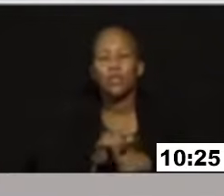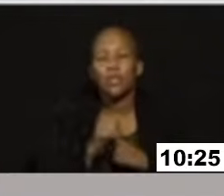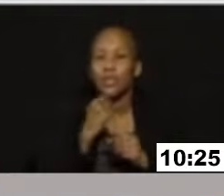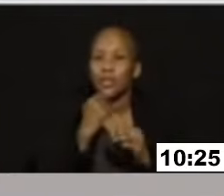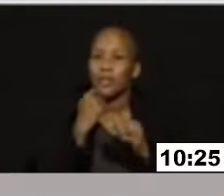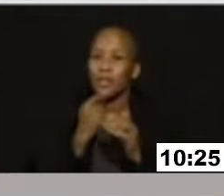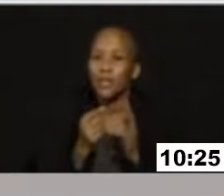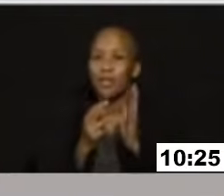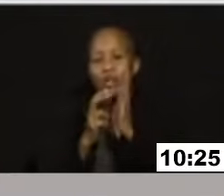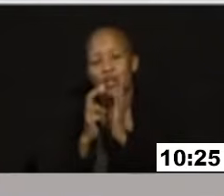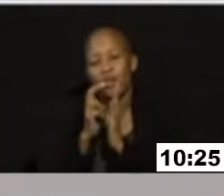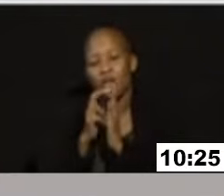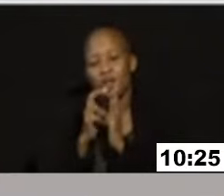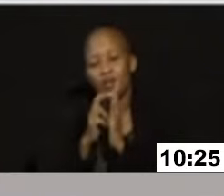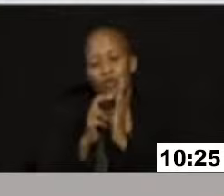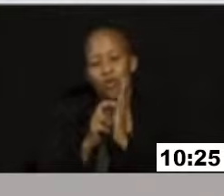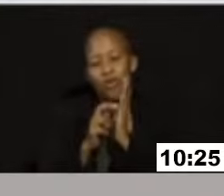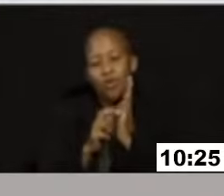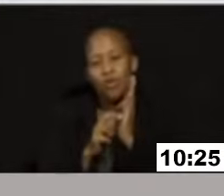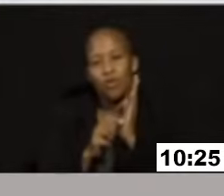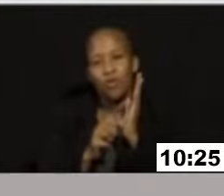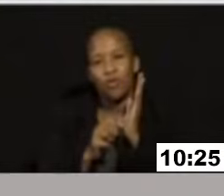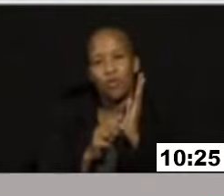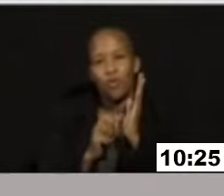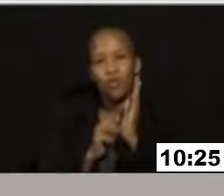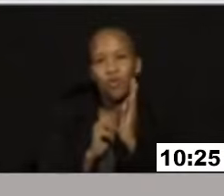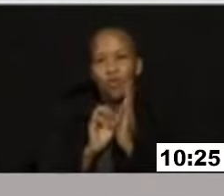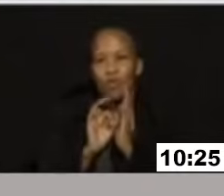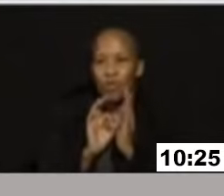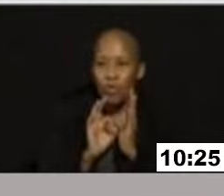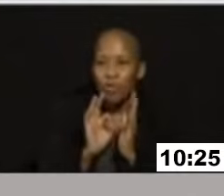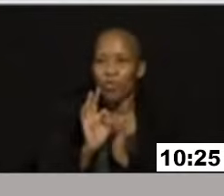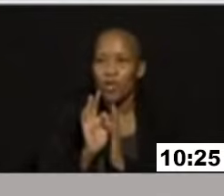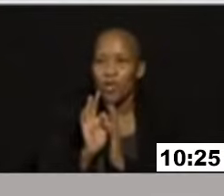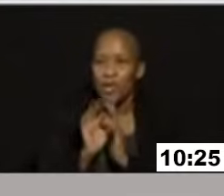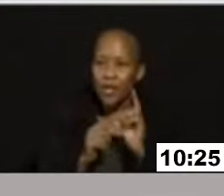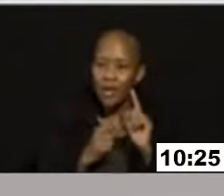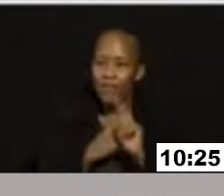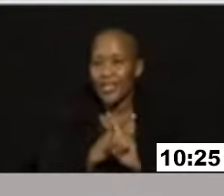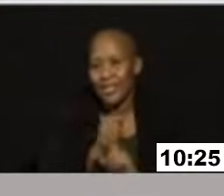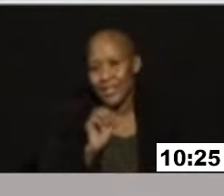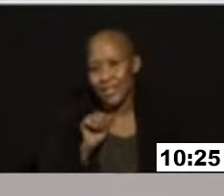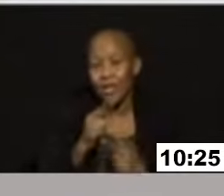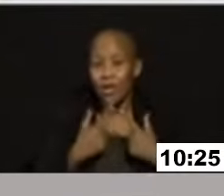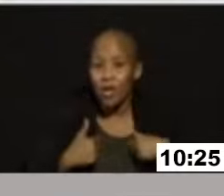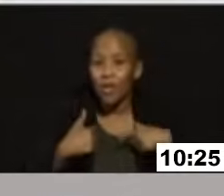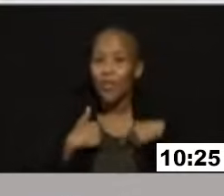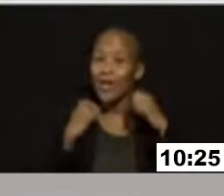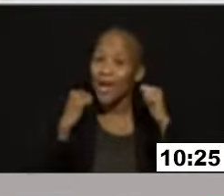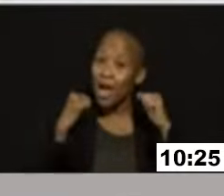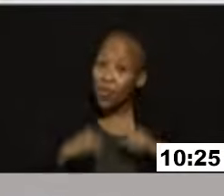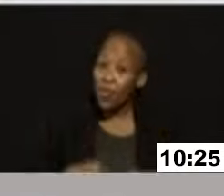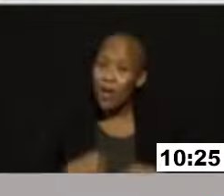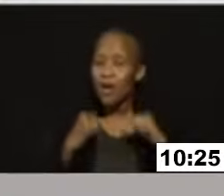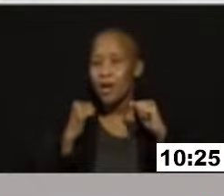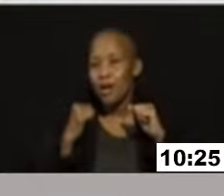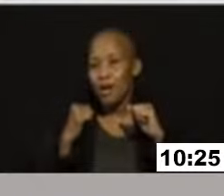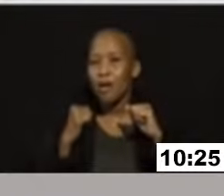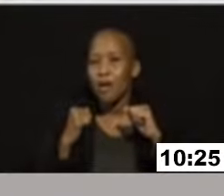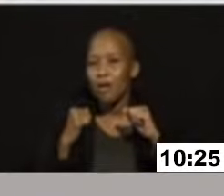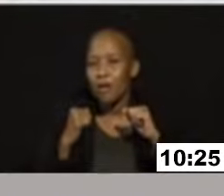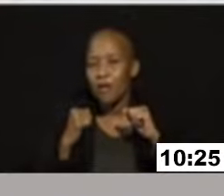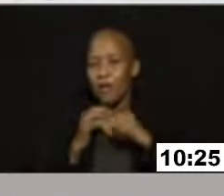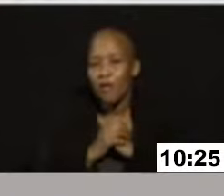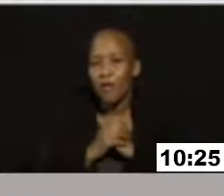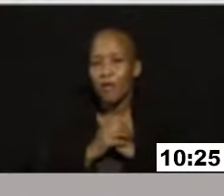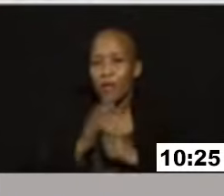was inadvertent, he says, and we agree with that. And as regards the